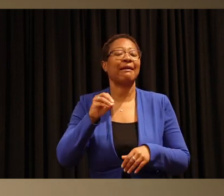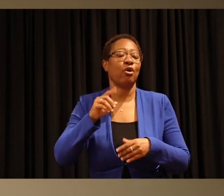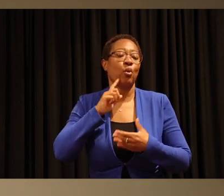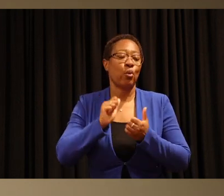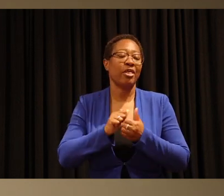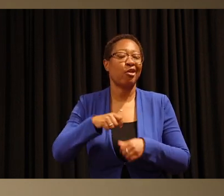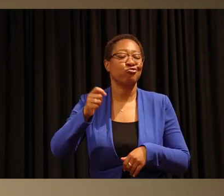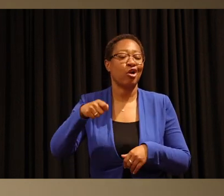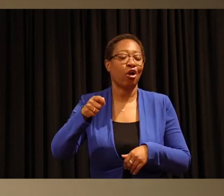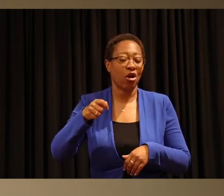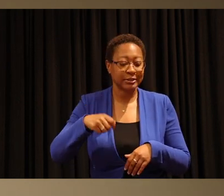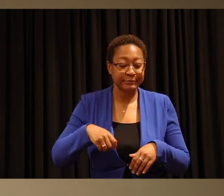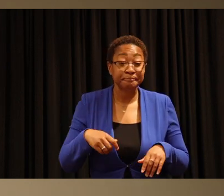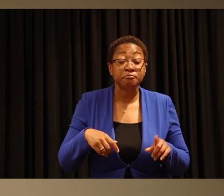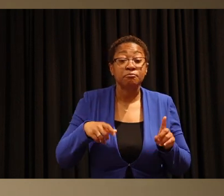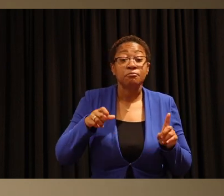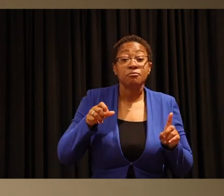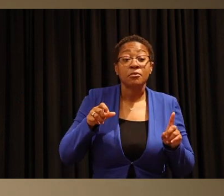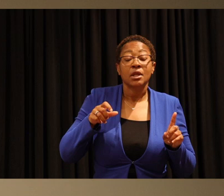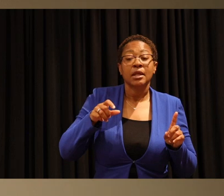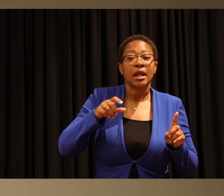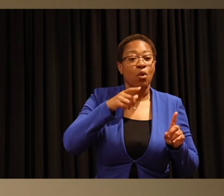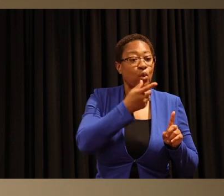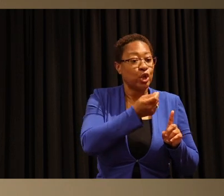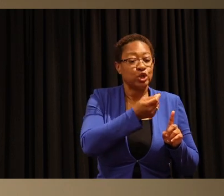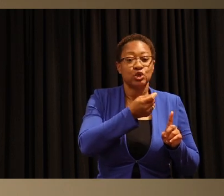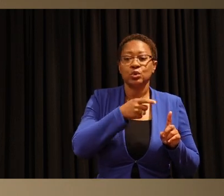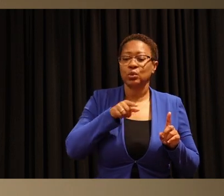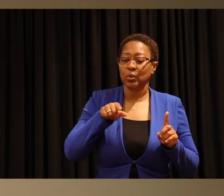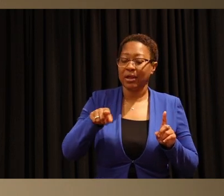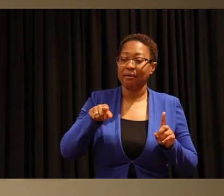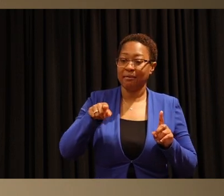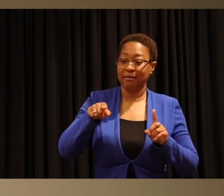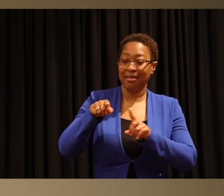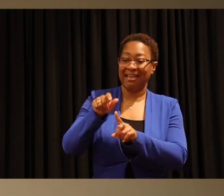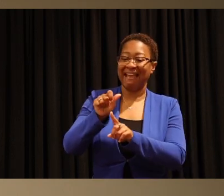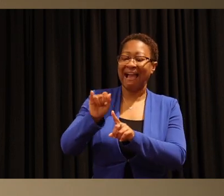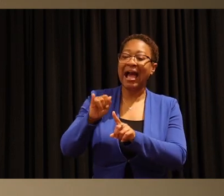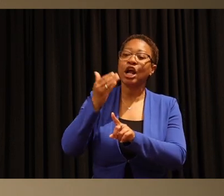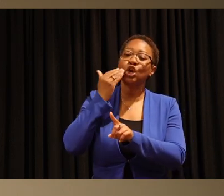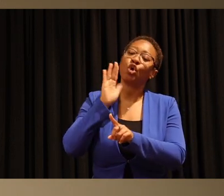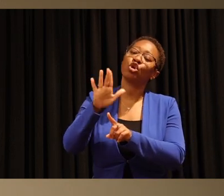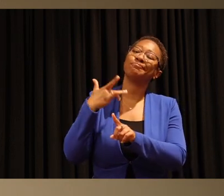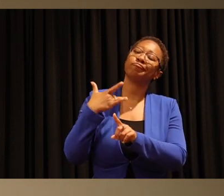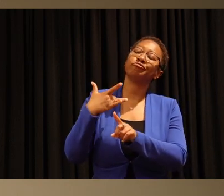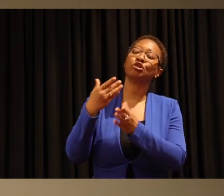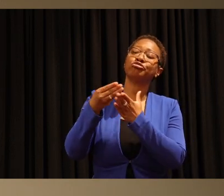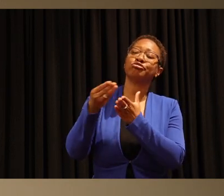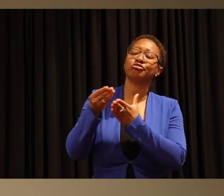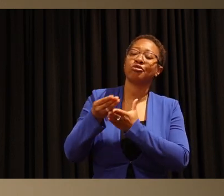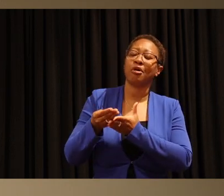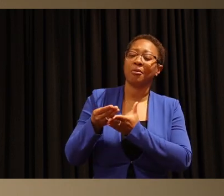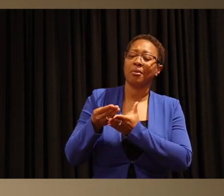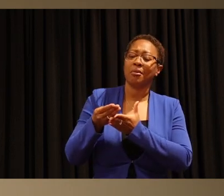this, you know, to look for transactions that don't look like you. And then they'll get a hold of you, they'll ask